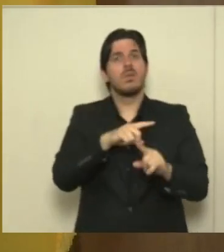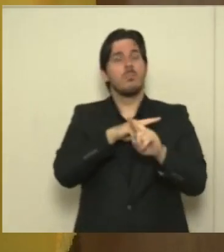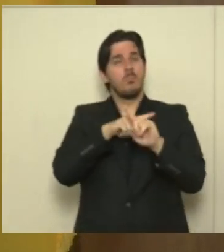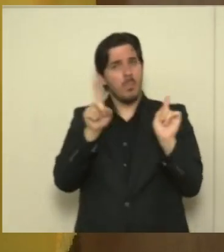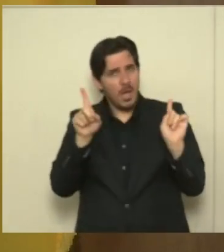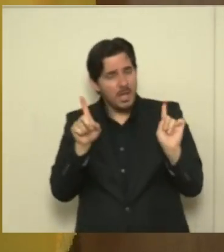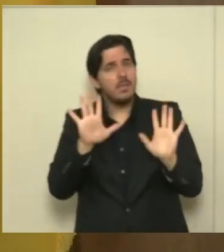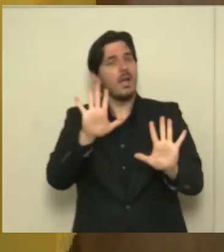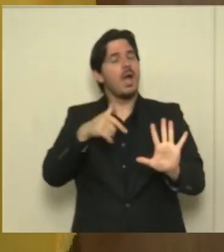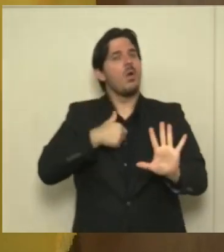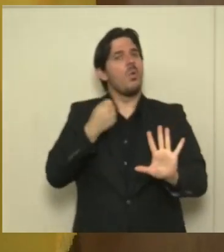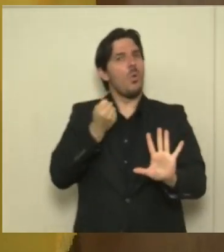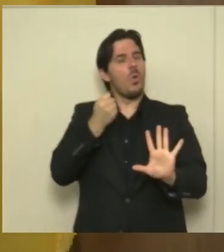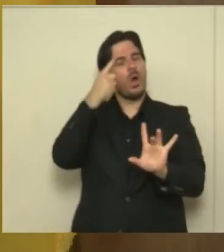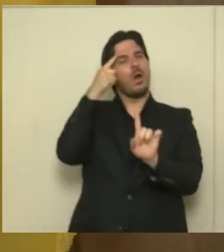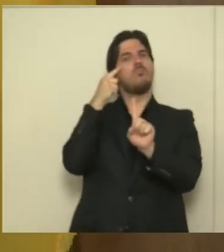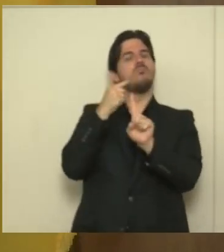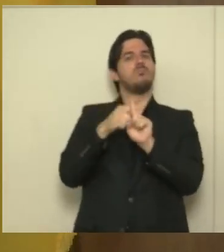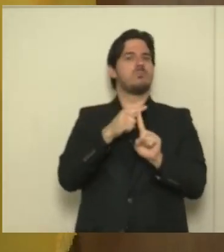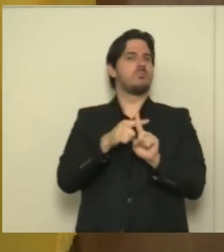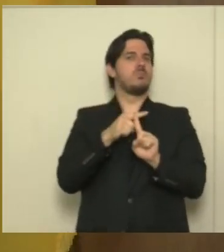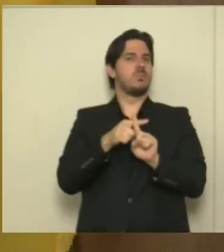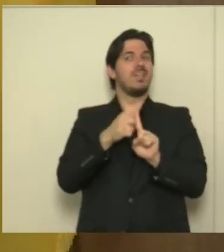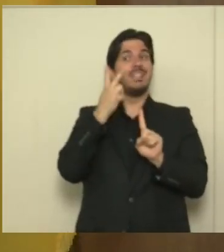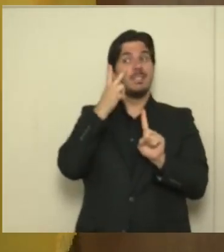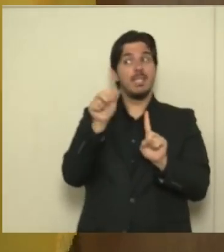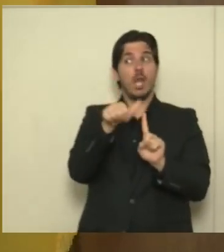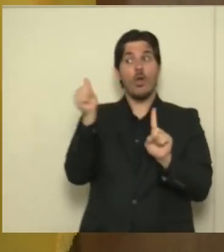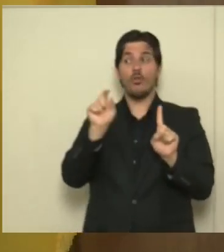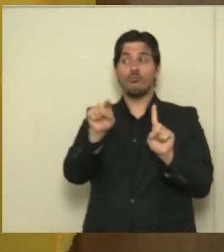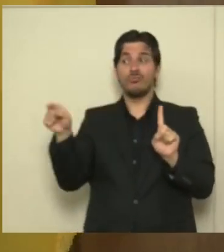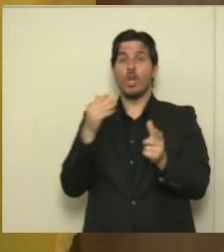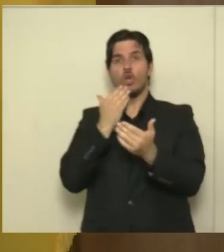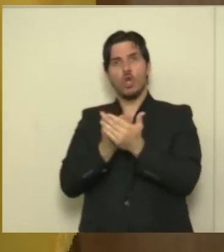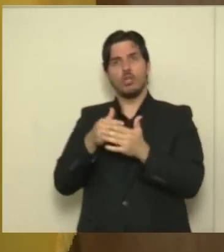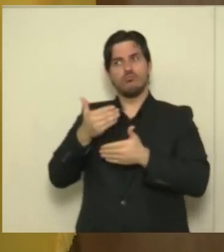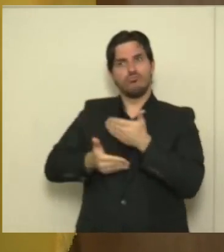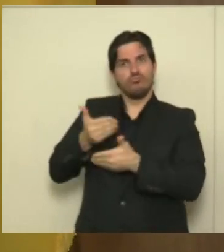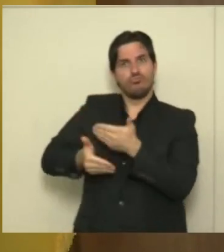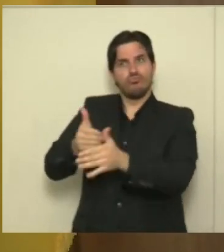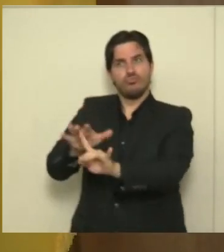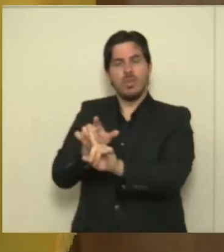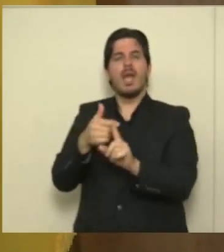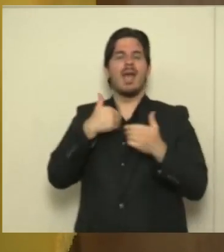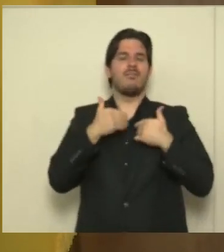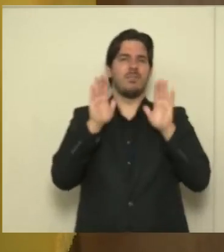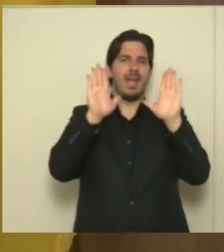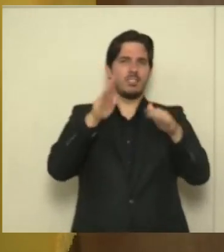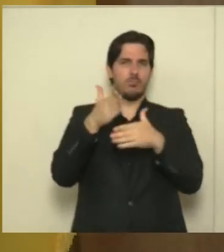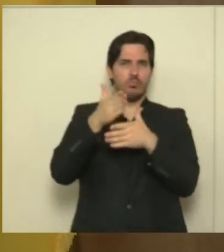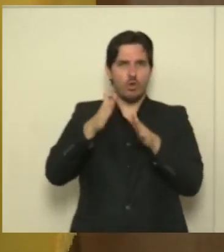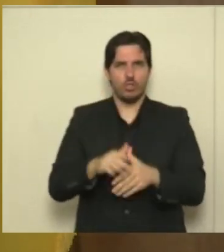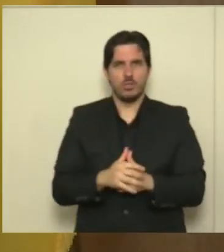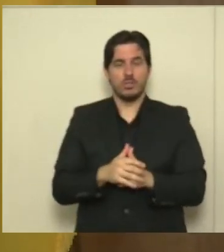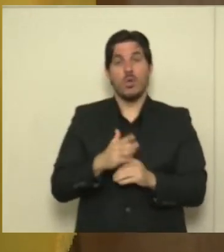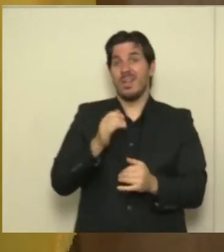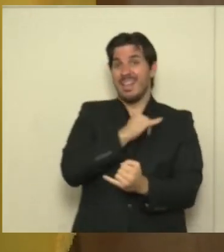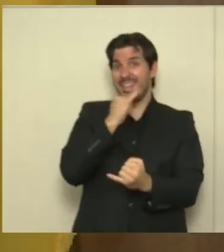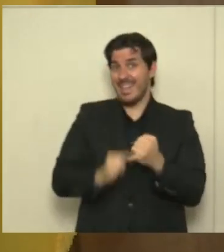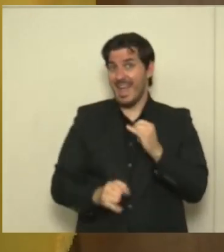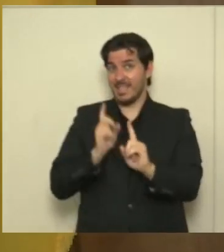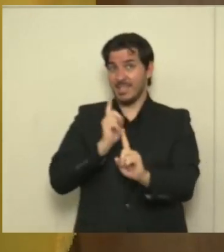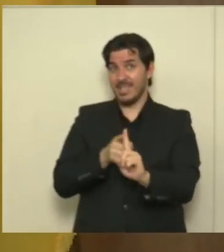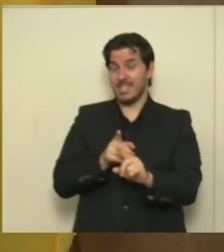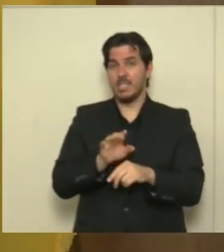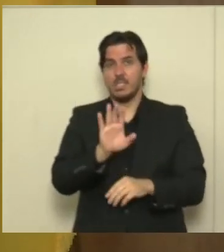optimistic still because we're seeing good behaviors and we have really excellent partners. So I want to end with this. Do not let